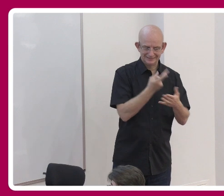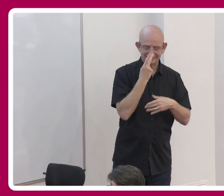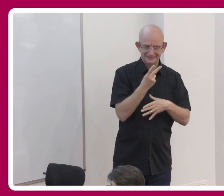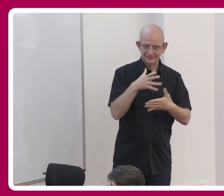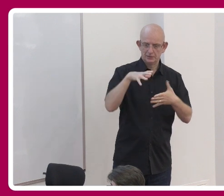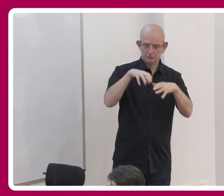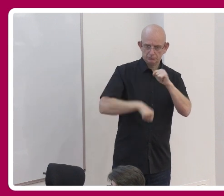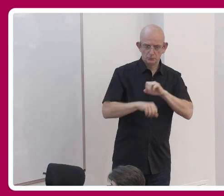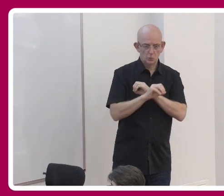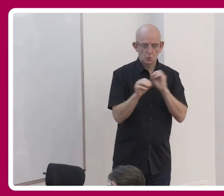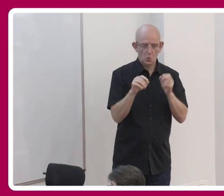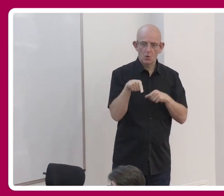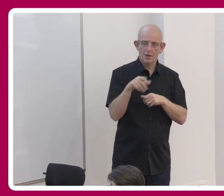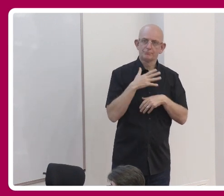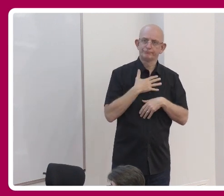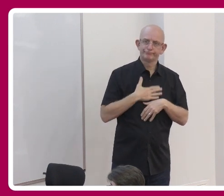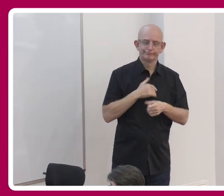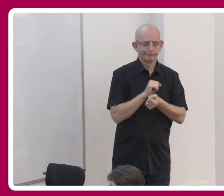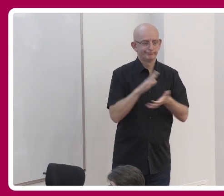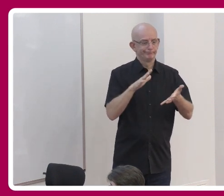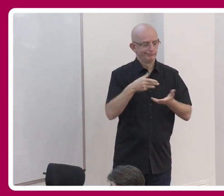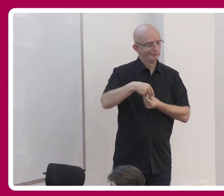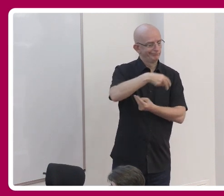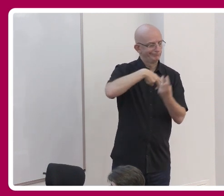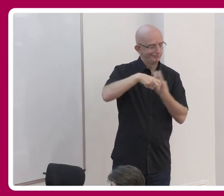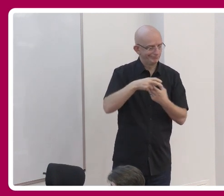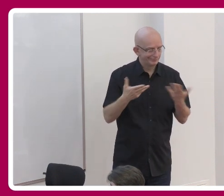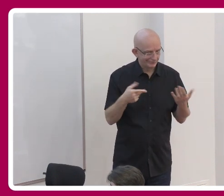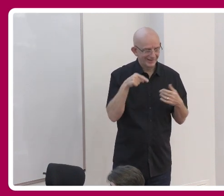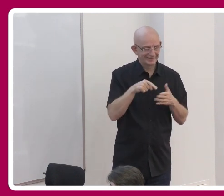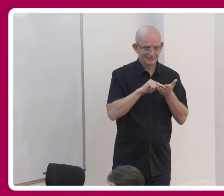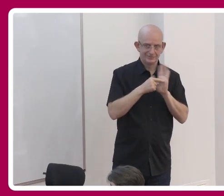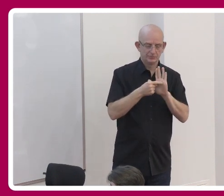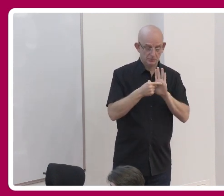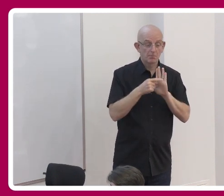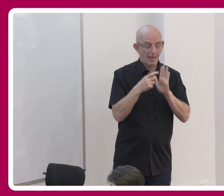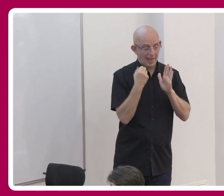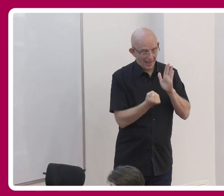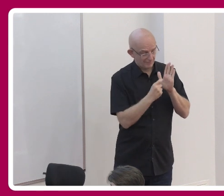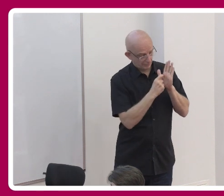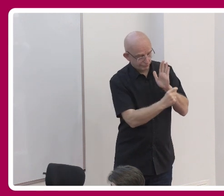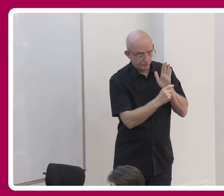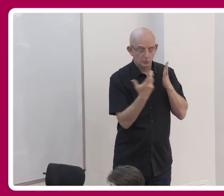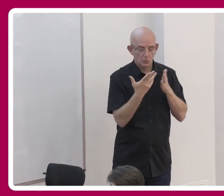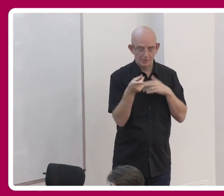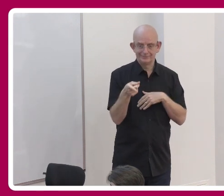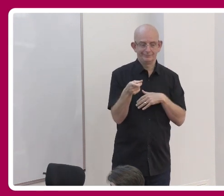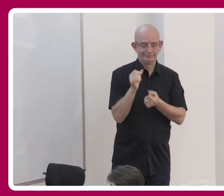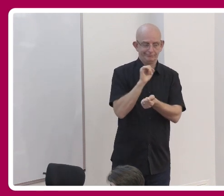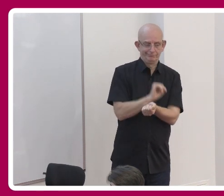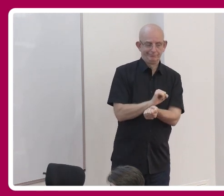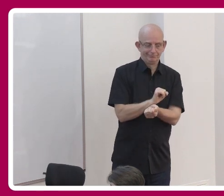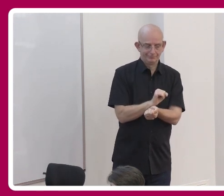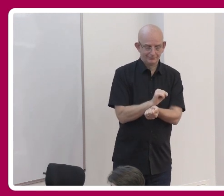psychosocial disabilities, recommending that this be prohibited and complaints mechanisms be established. It